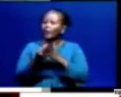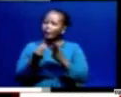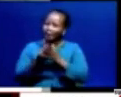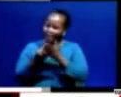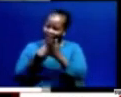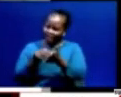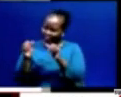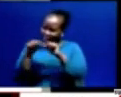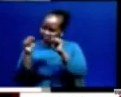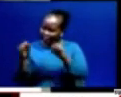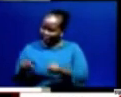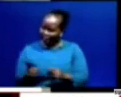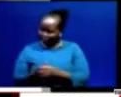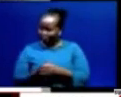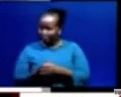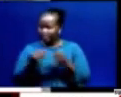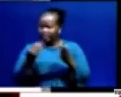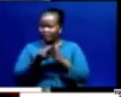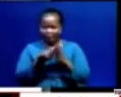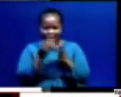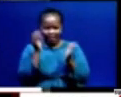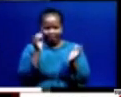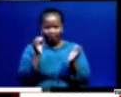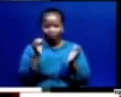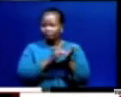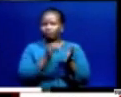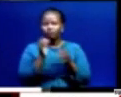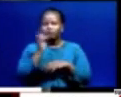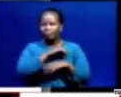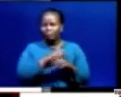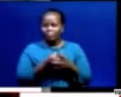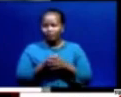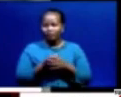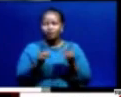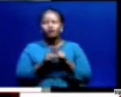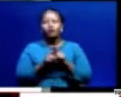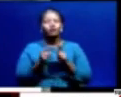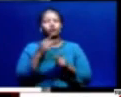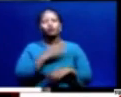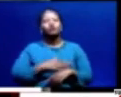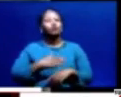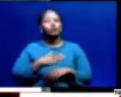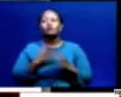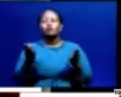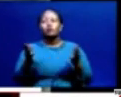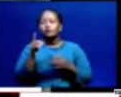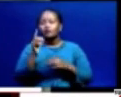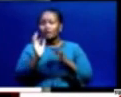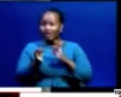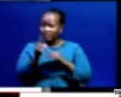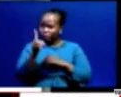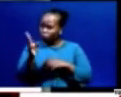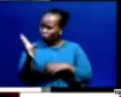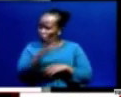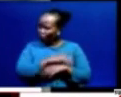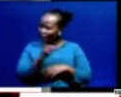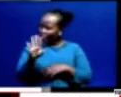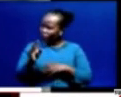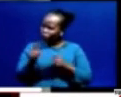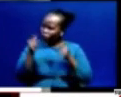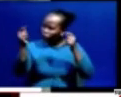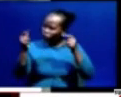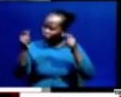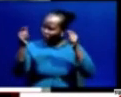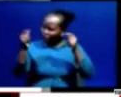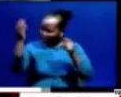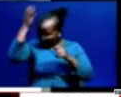Because nimeambiwa imewekwa, na kama hii ilikuwa taabu, tafadhali msi naja. One day nyinyi mki strike, wagonjwa wanaumia sana. So I